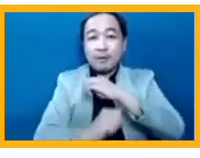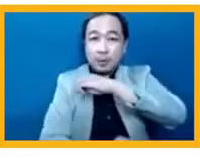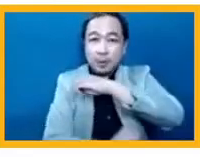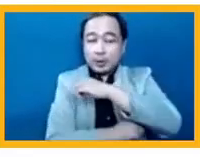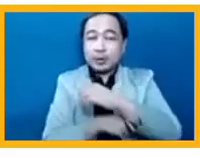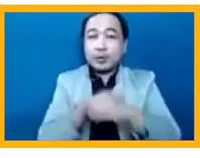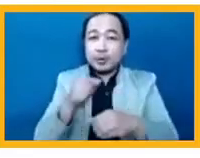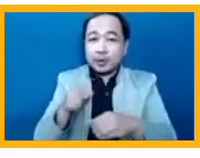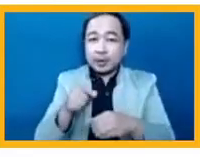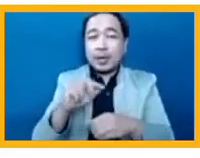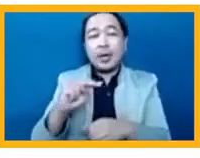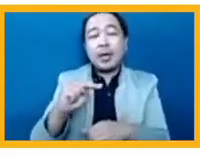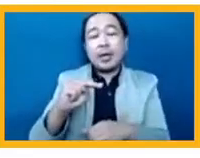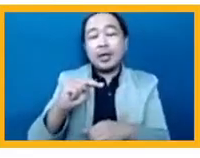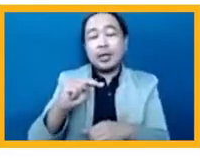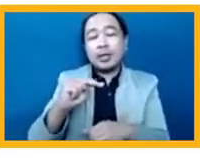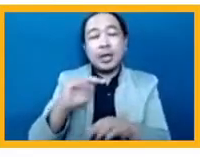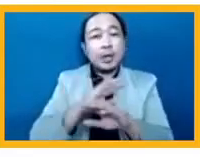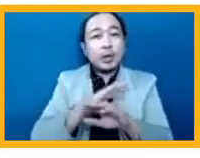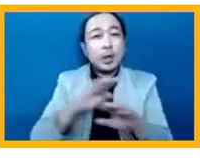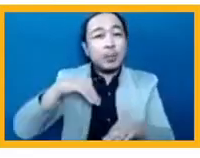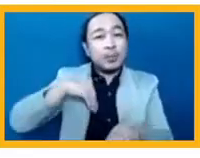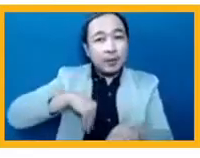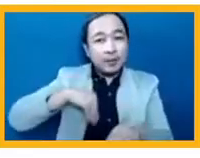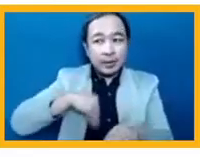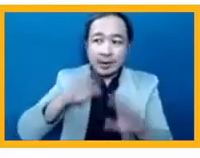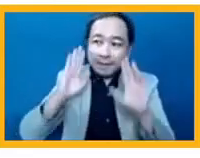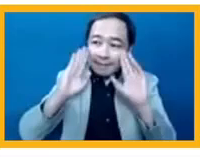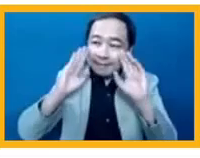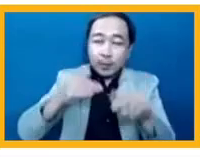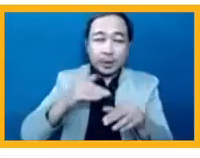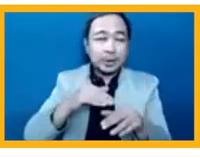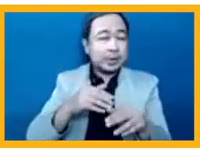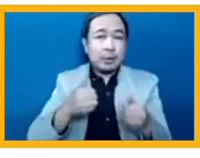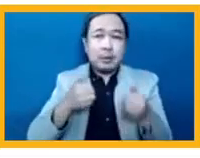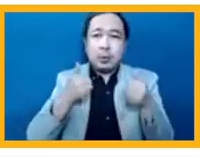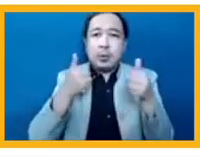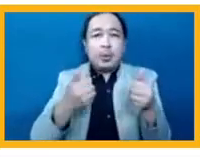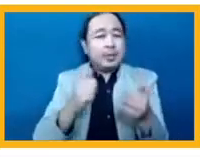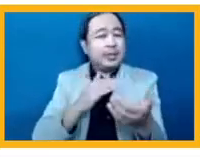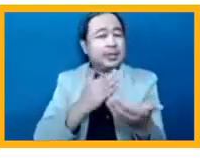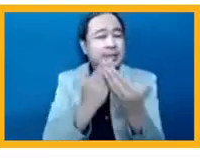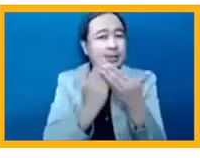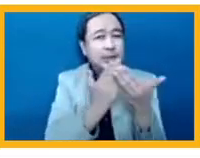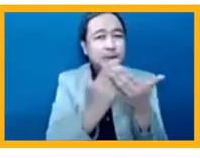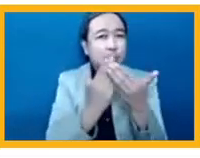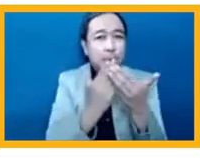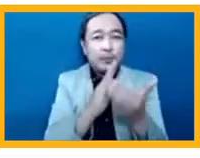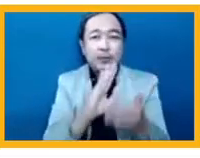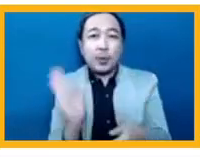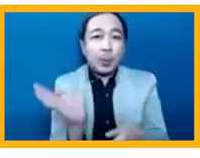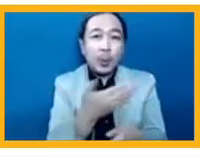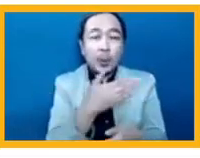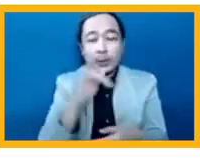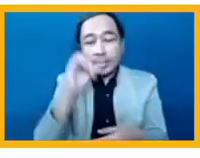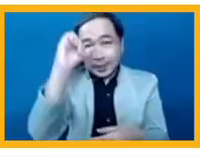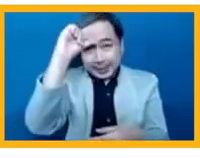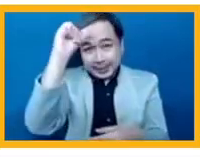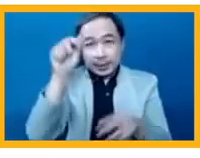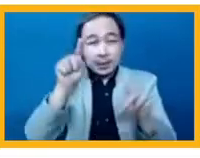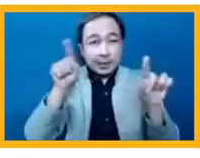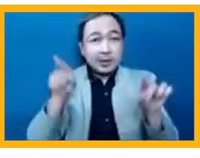vision of ensuring quality school education for all children in India. So we stay somehow still in India with